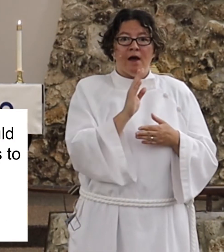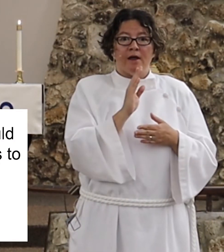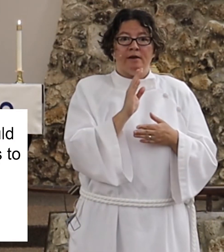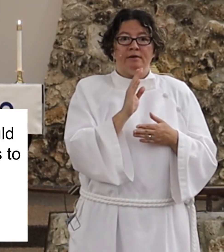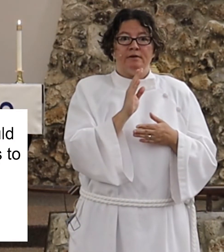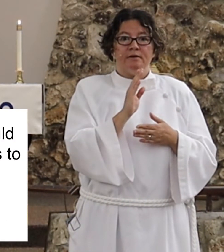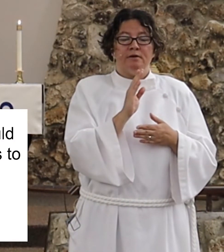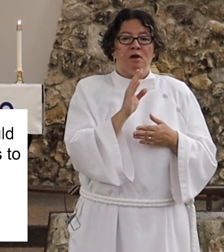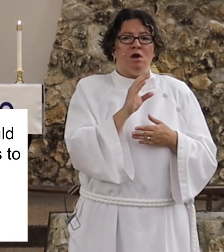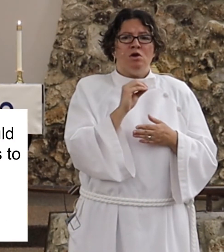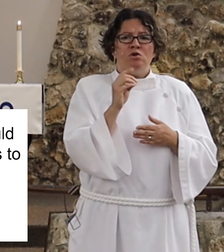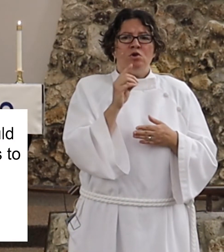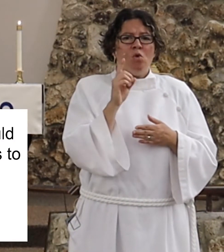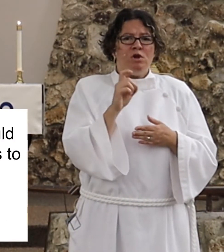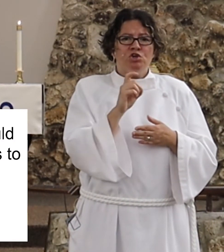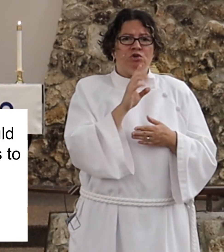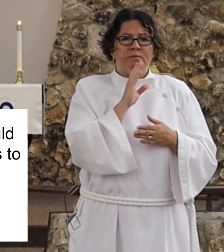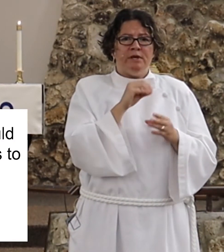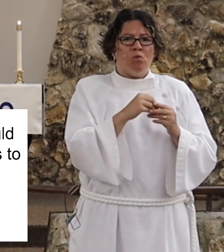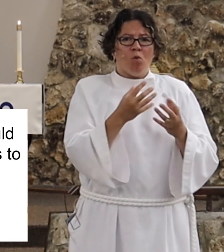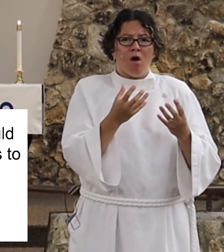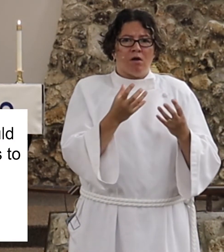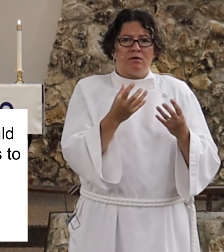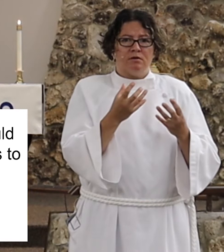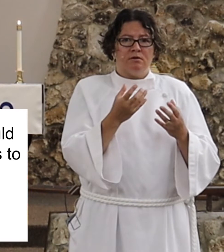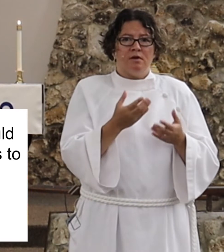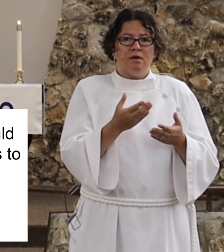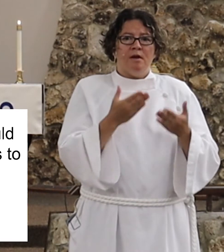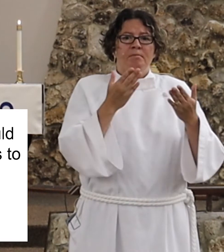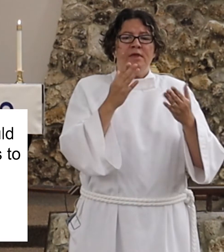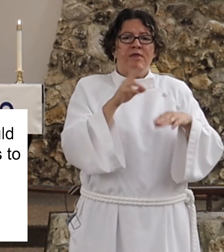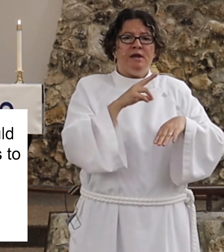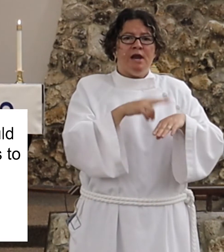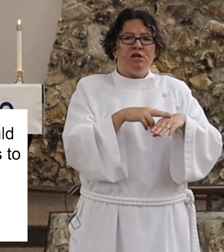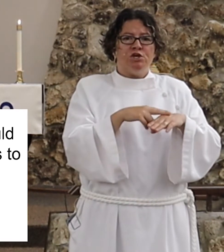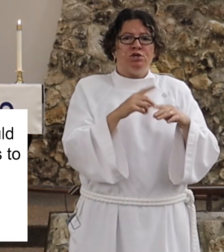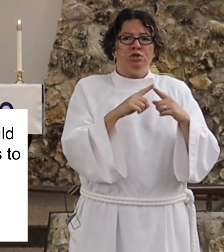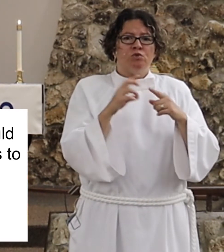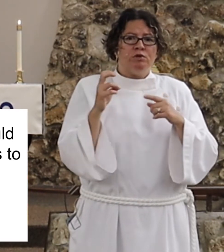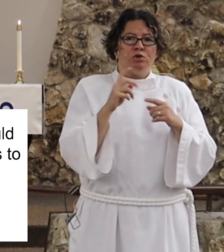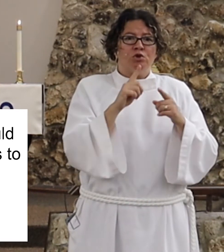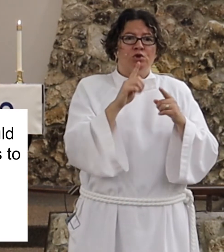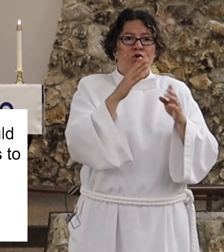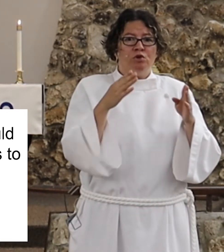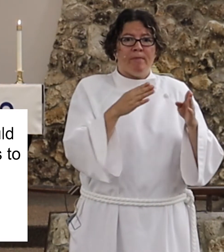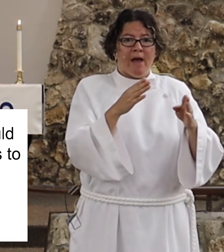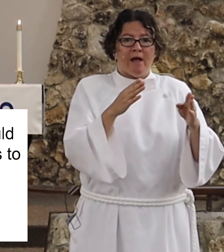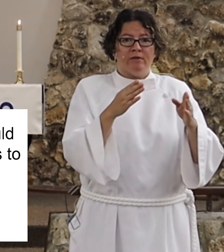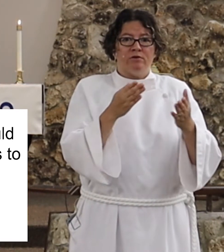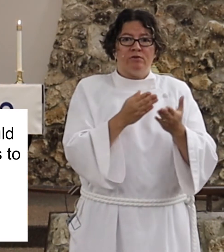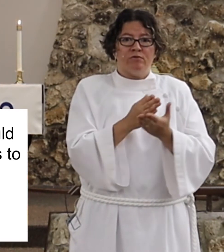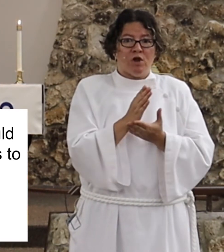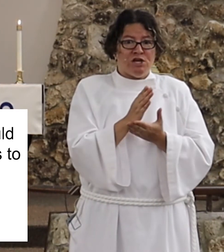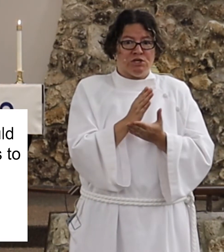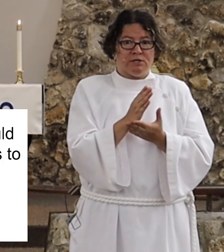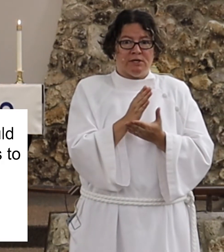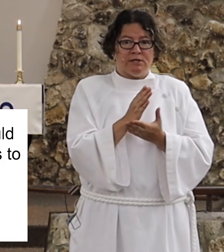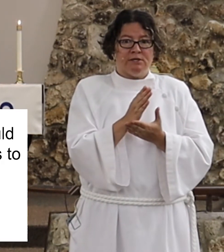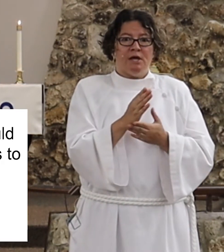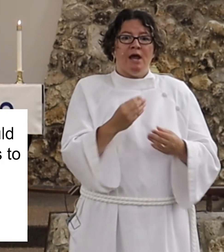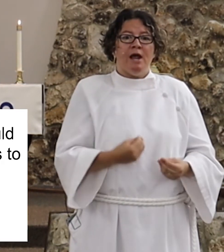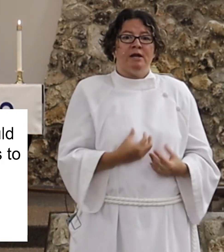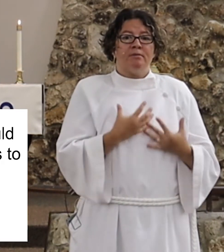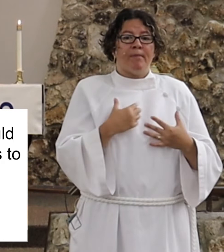Guiding God, no one should be in want. Bid the nation to return to your path for